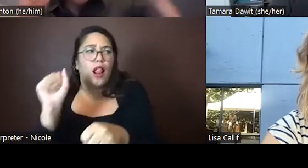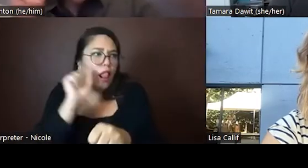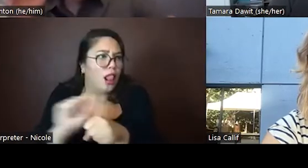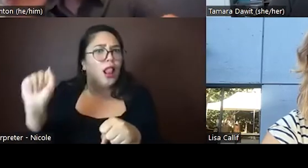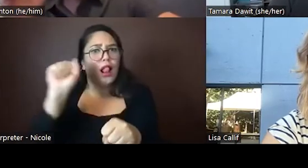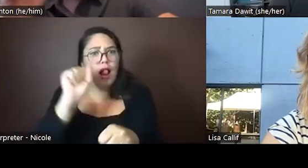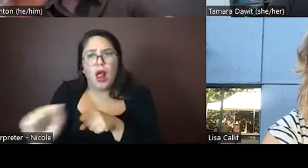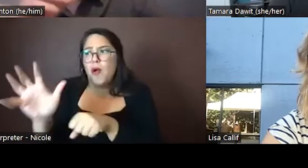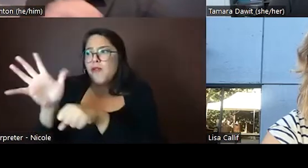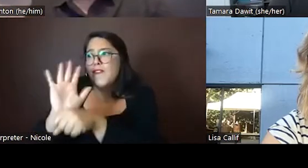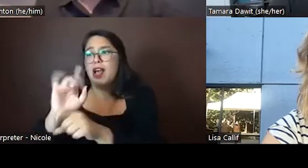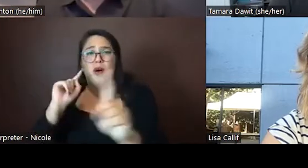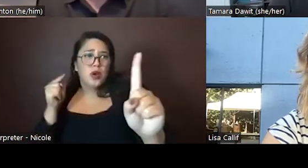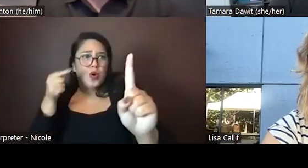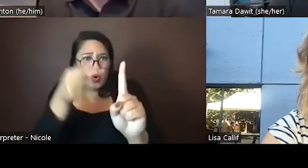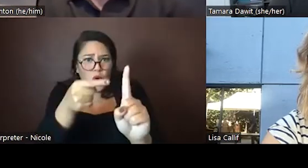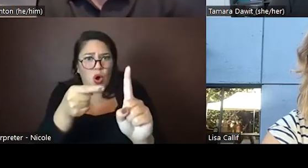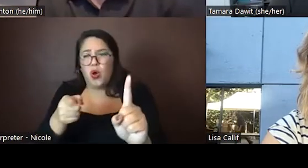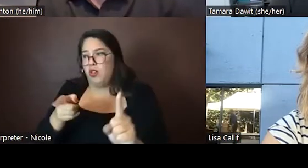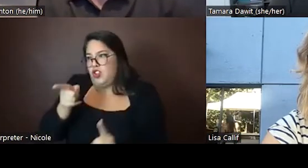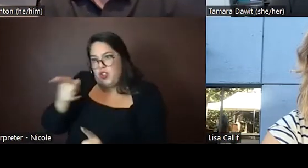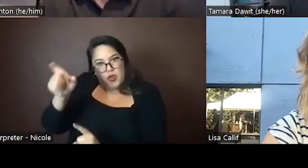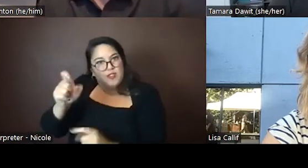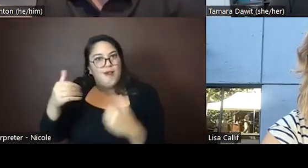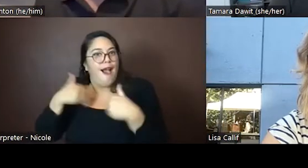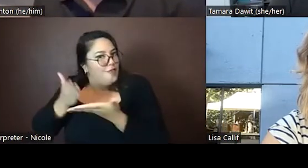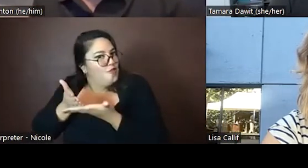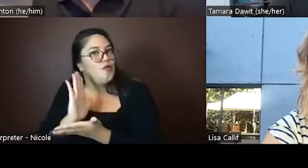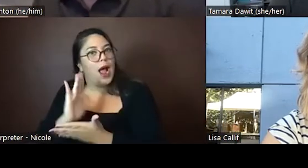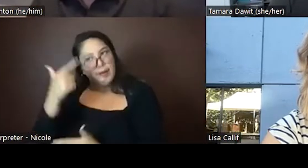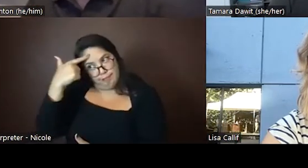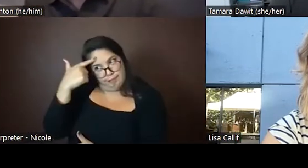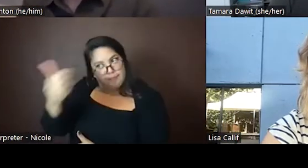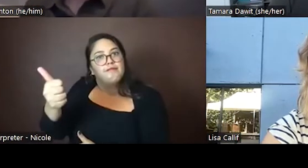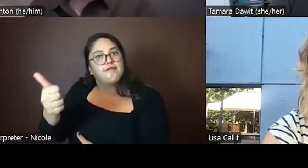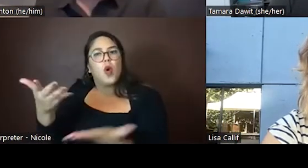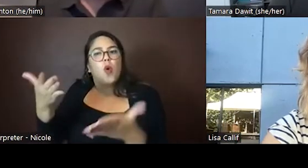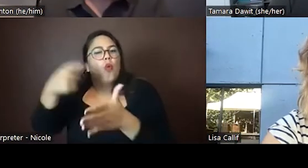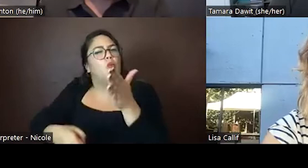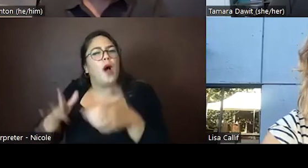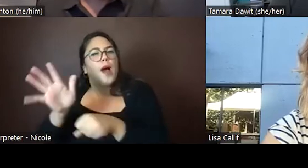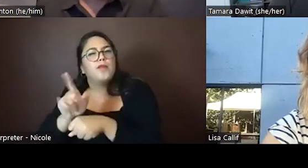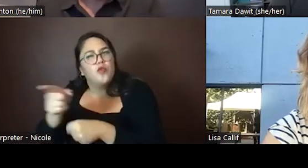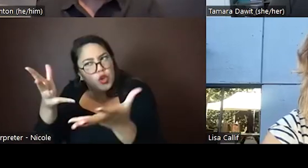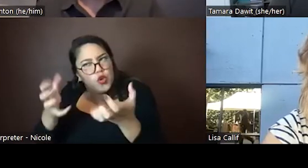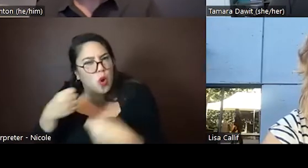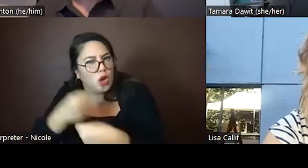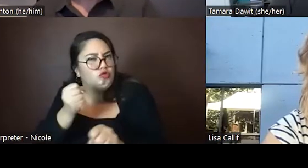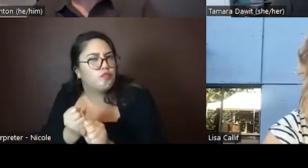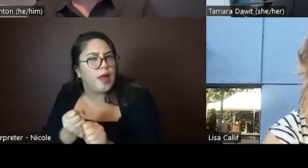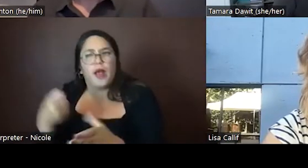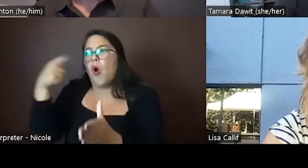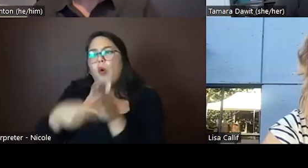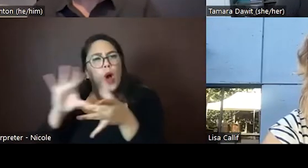film that you want to make. And to ask yourself continually, what is the story I'm trying to tell? How do I want